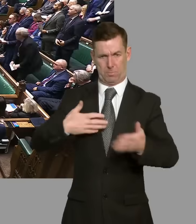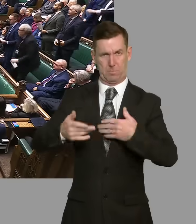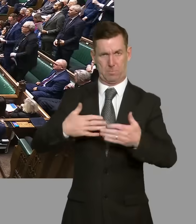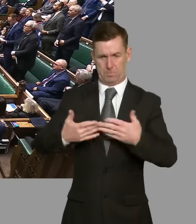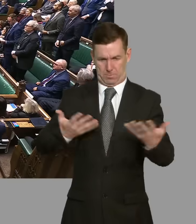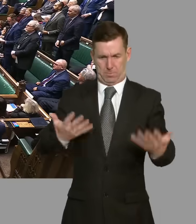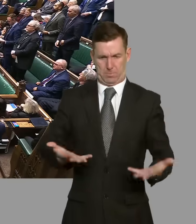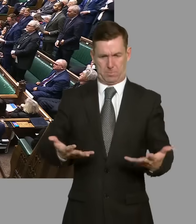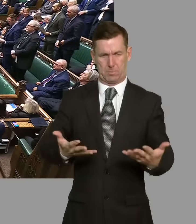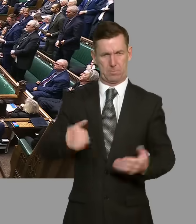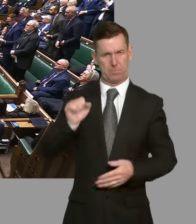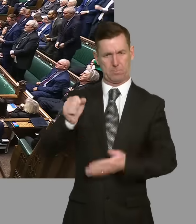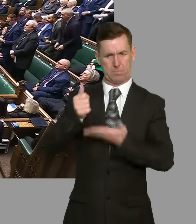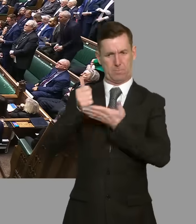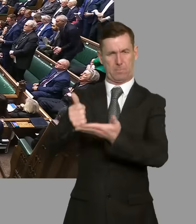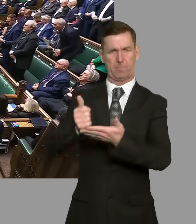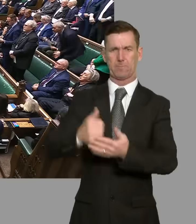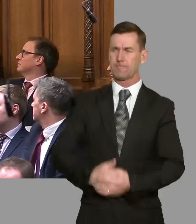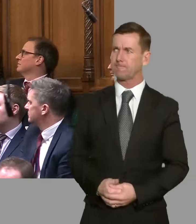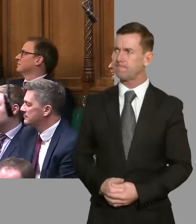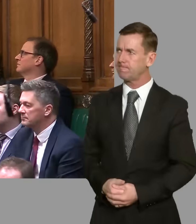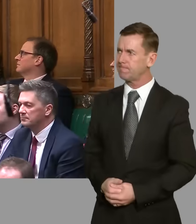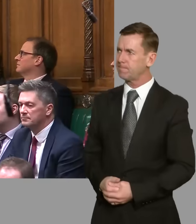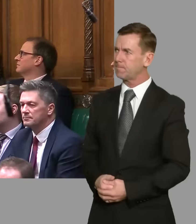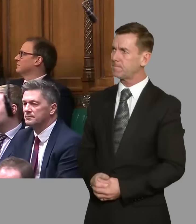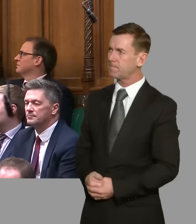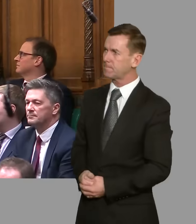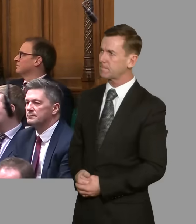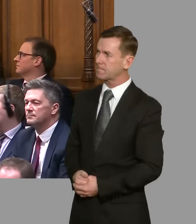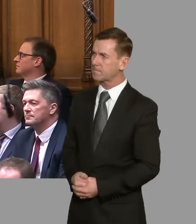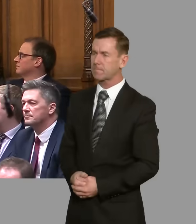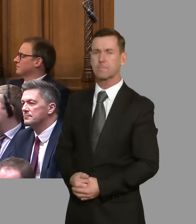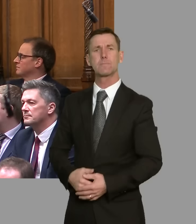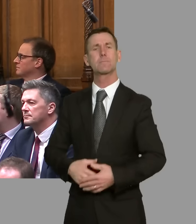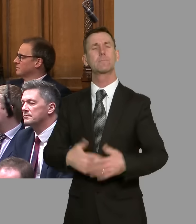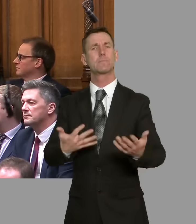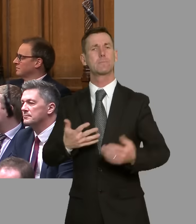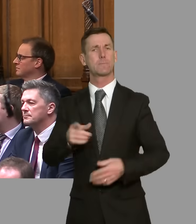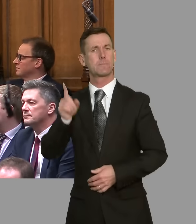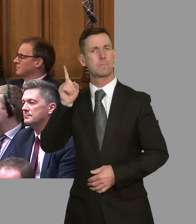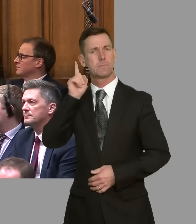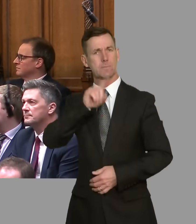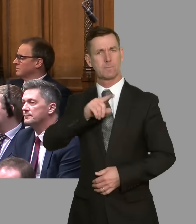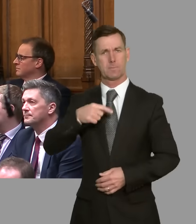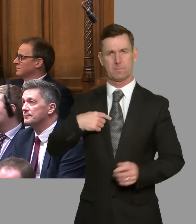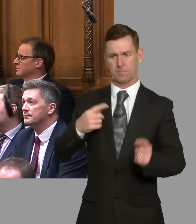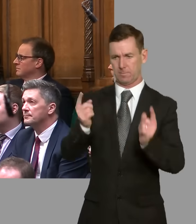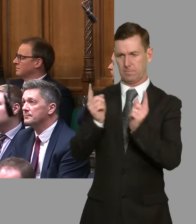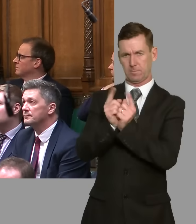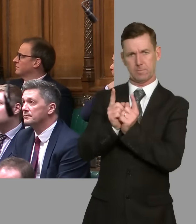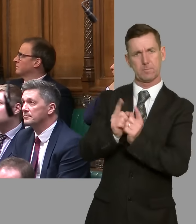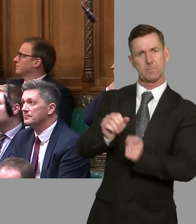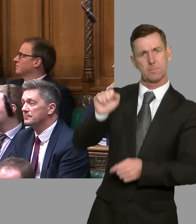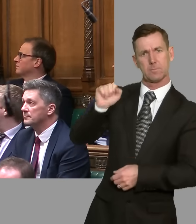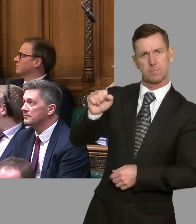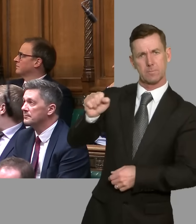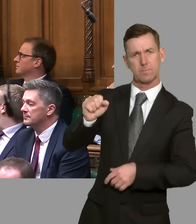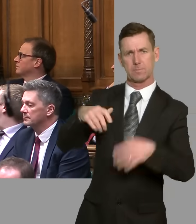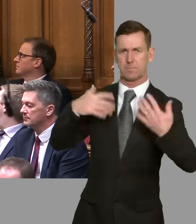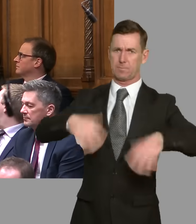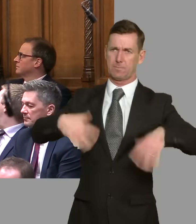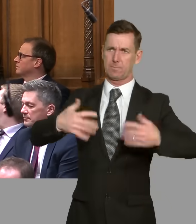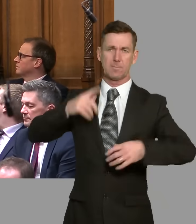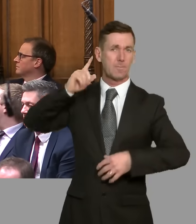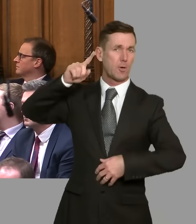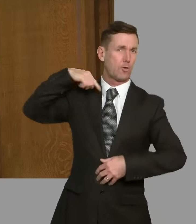Speaker, yesterday I welcomed Bermondsey PC Kevin Webster to Parliament after his recognition as Met's PC of the Year 2025. Will the Prime Minister commend